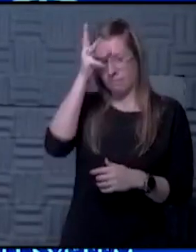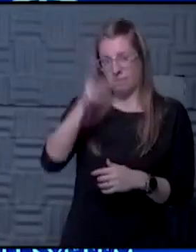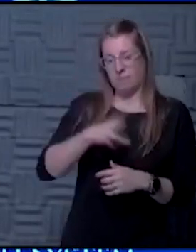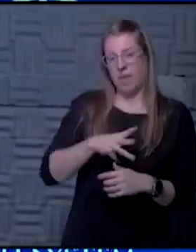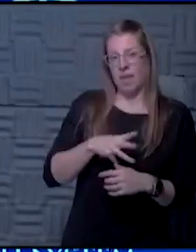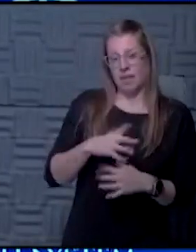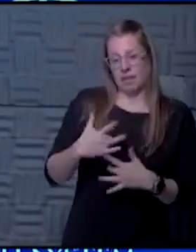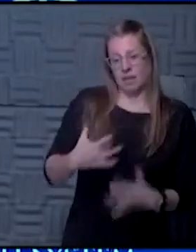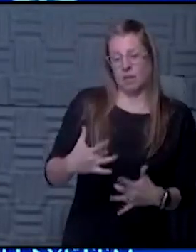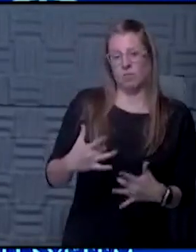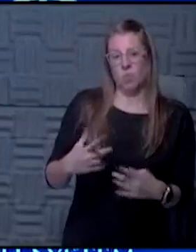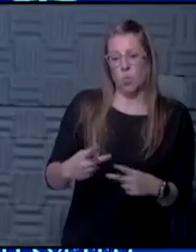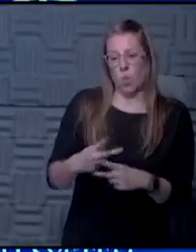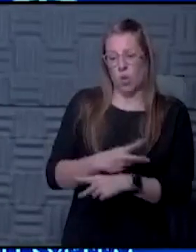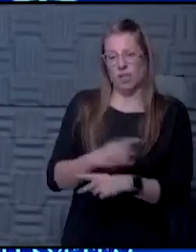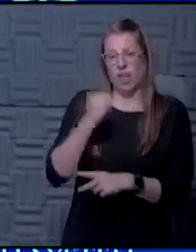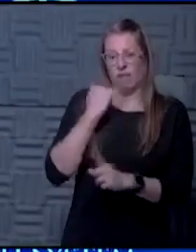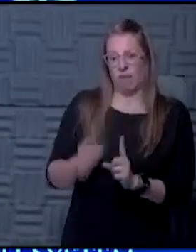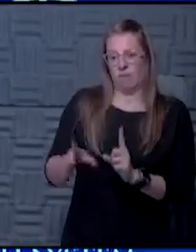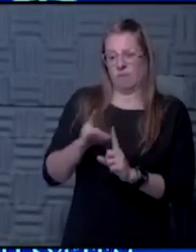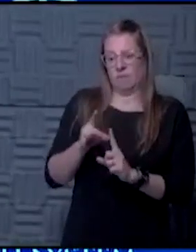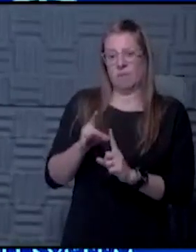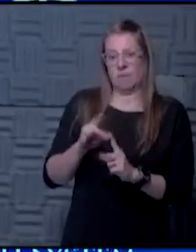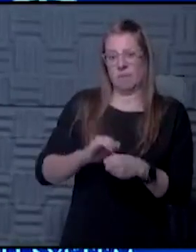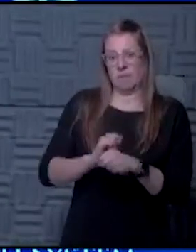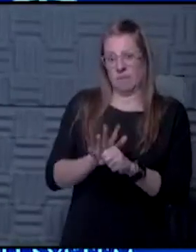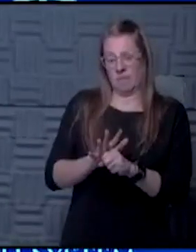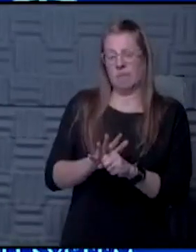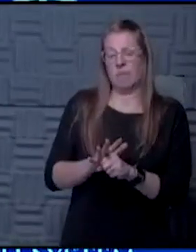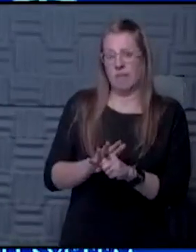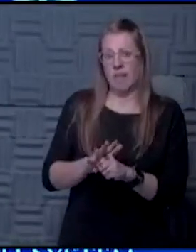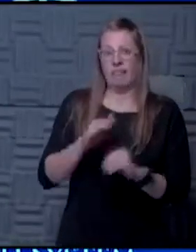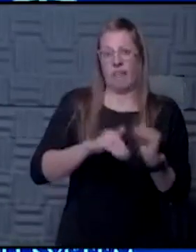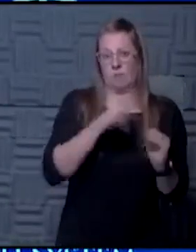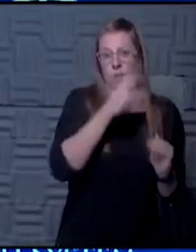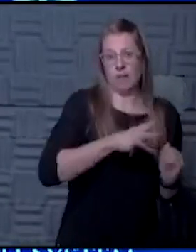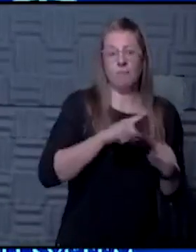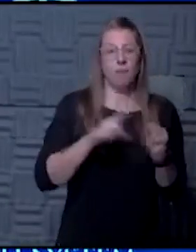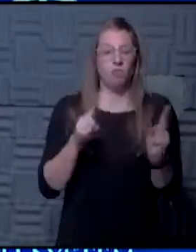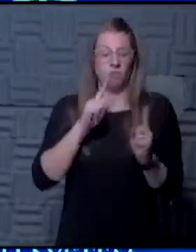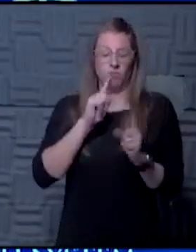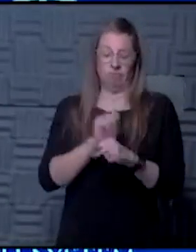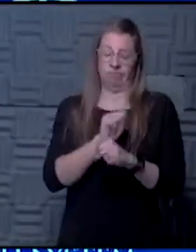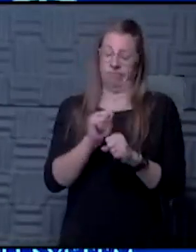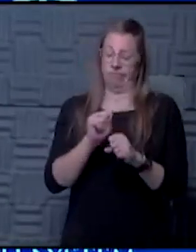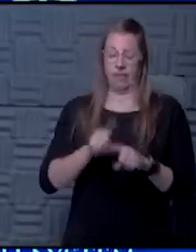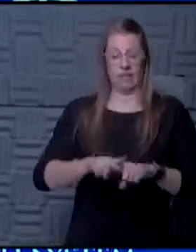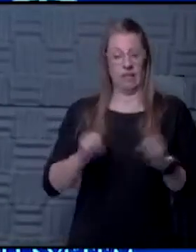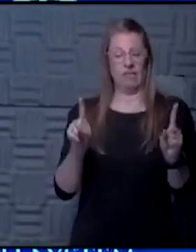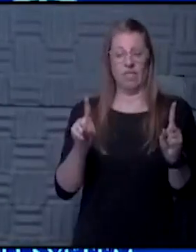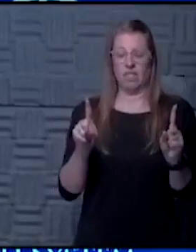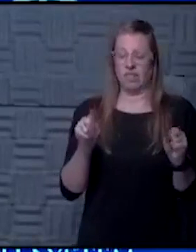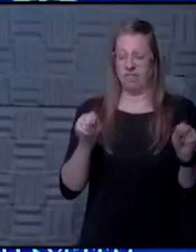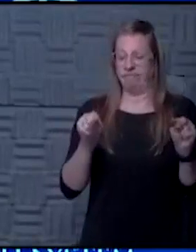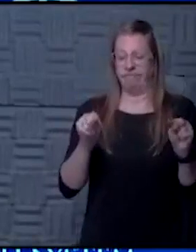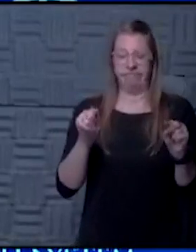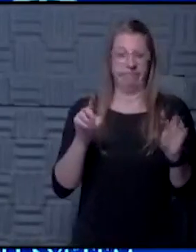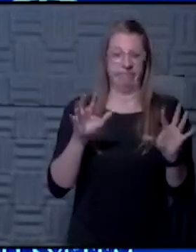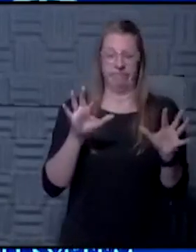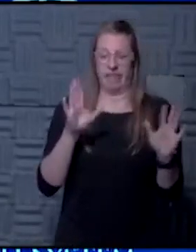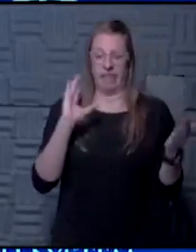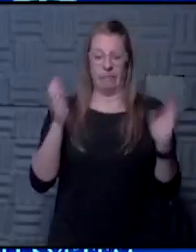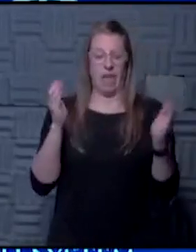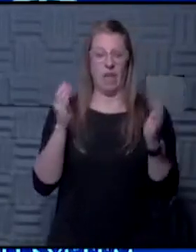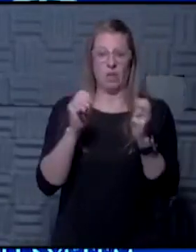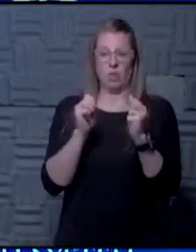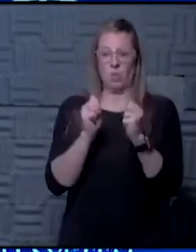little worse than women once they're infected, but even that, I mean, the differences are relatively small compared